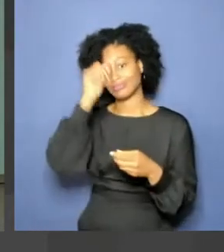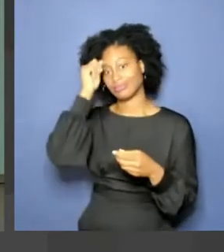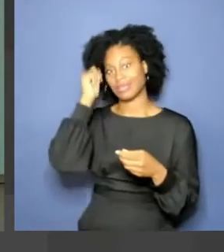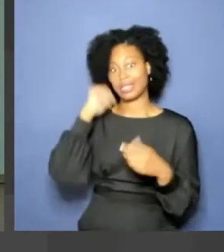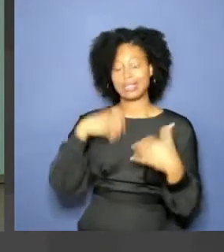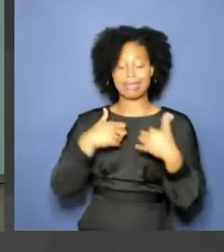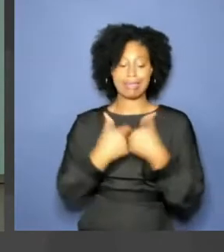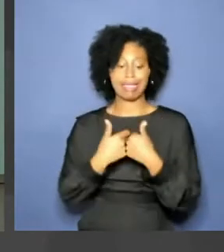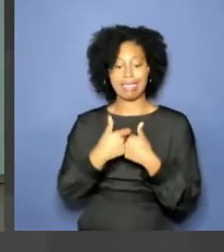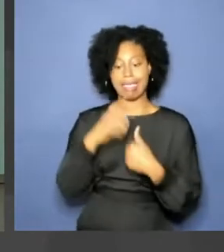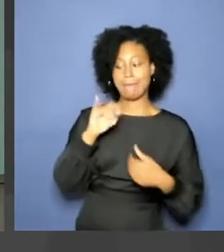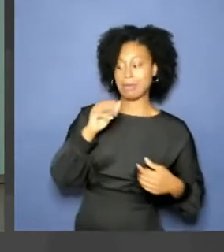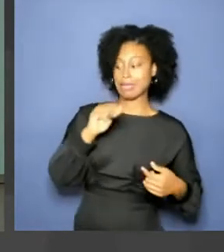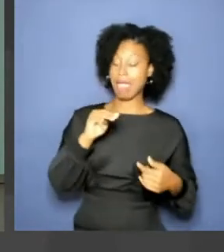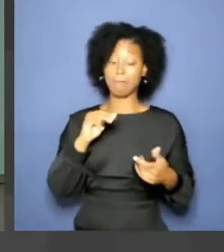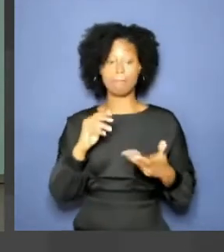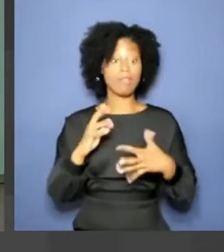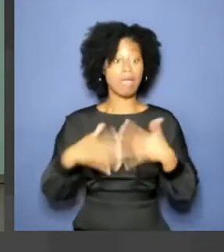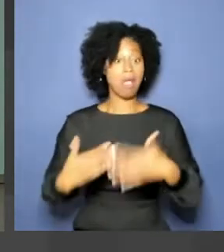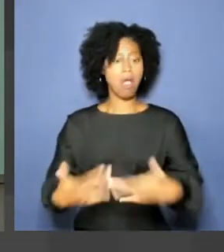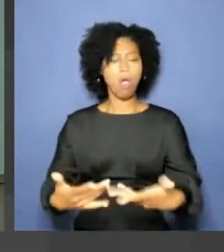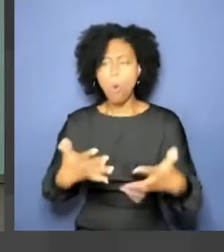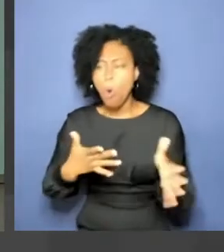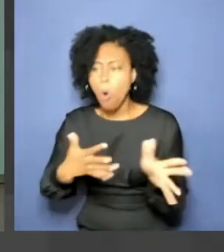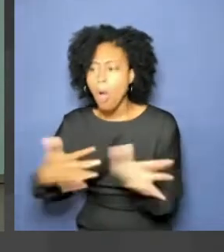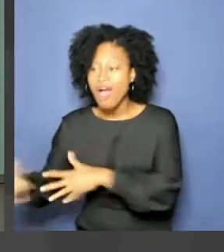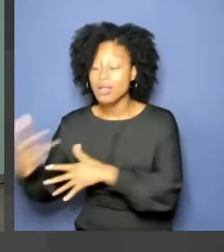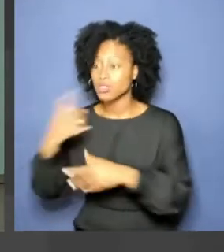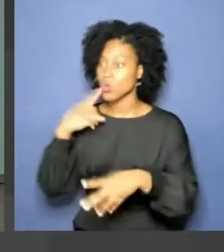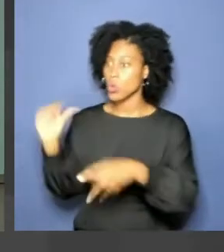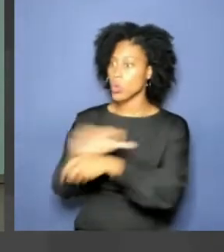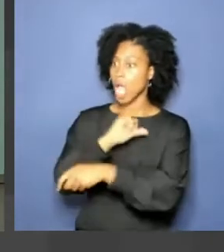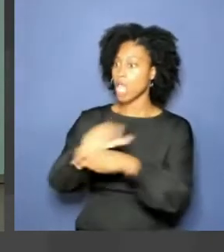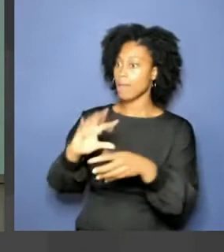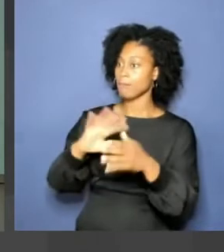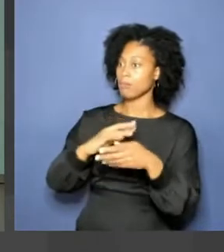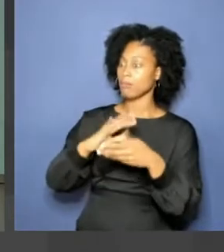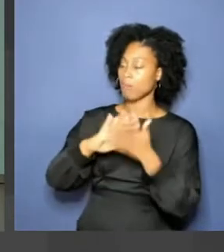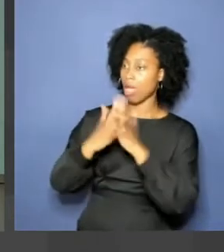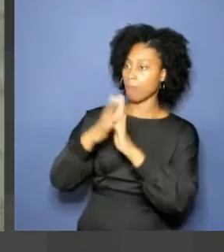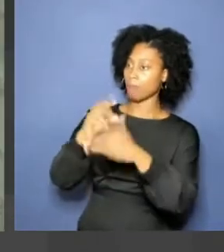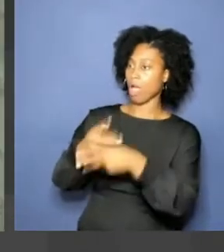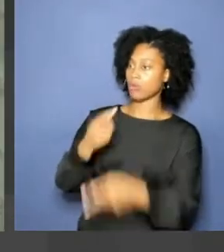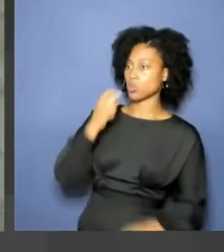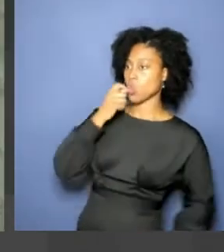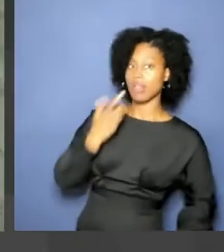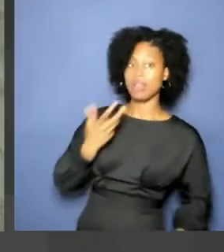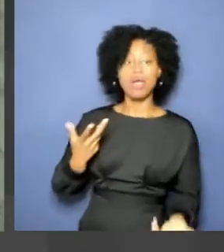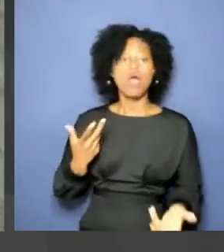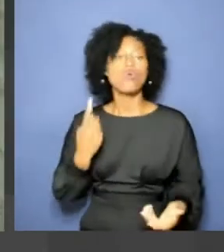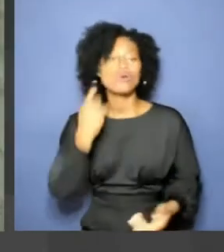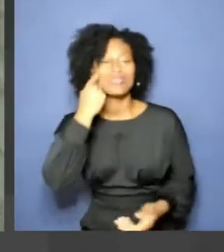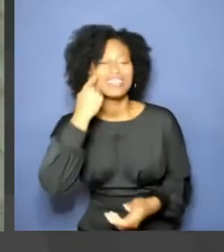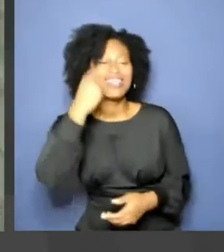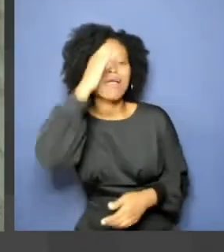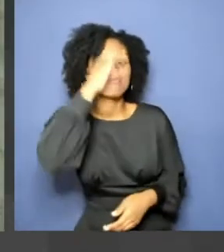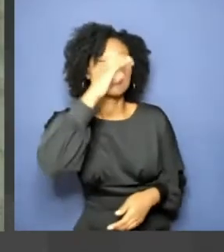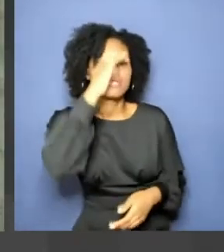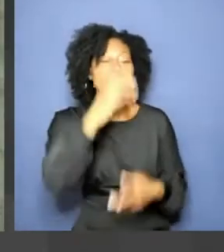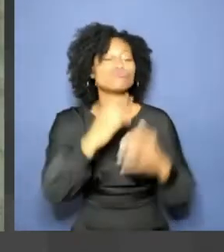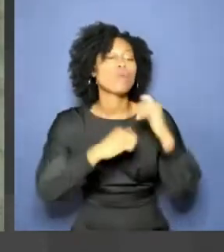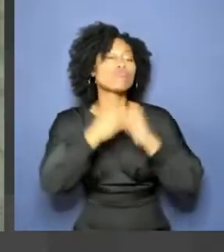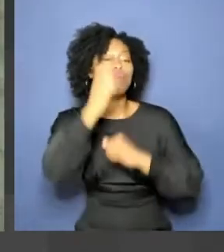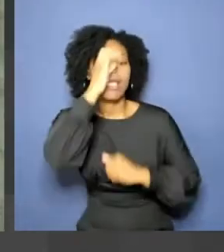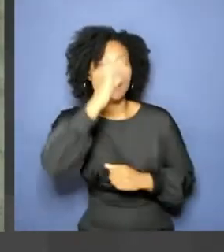something real that our creators can use. For me, my favorite is the structure animation. Last year we shipped a map called Suburbia by Jiggerbob that is basically